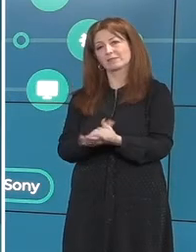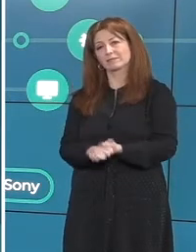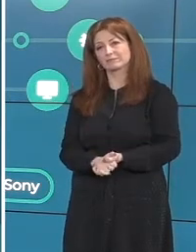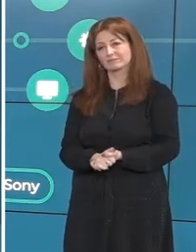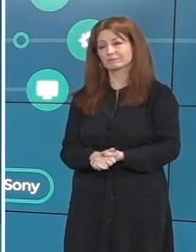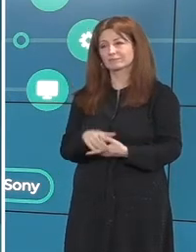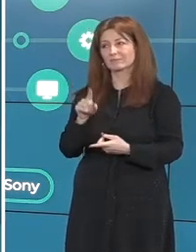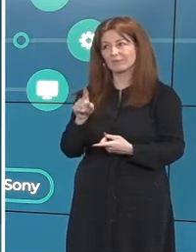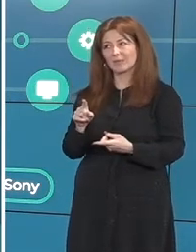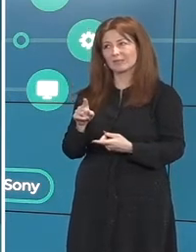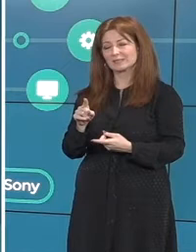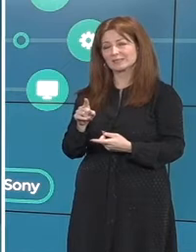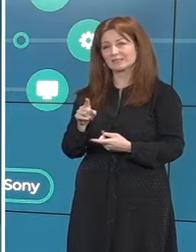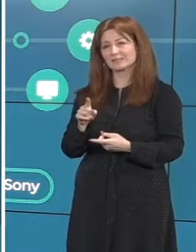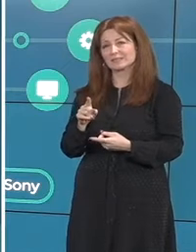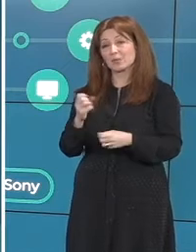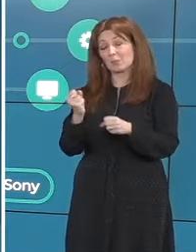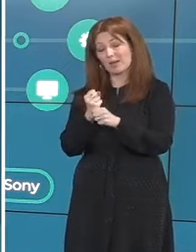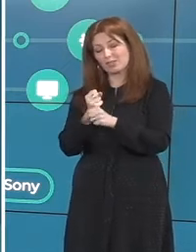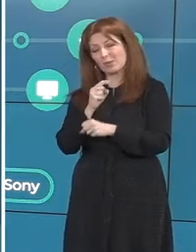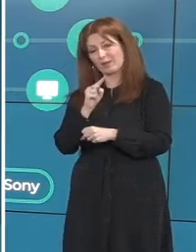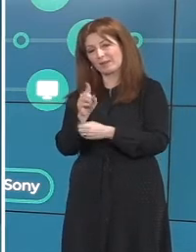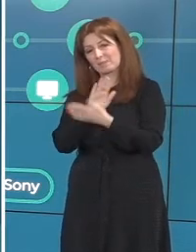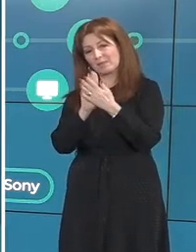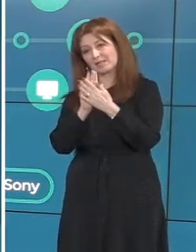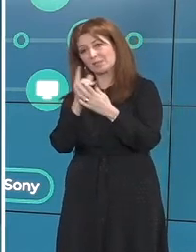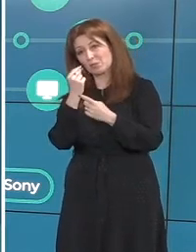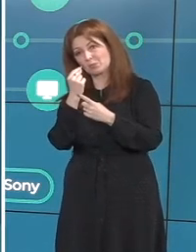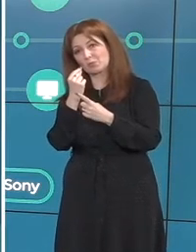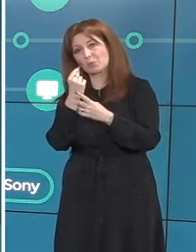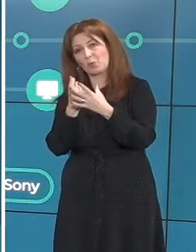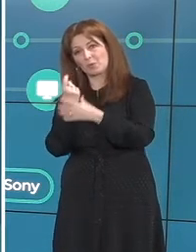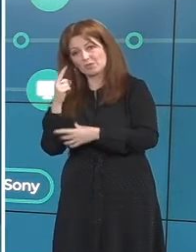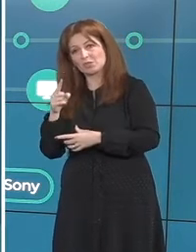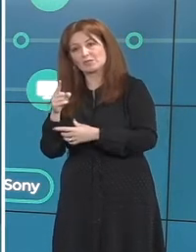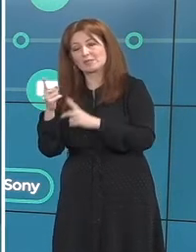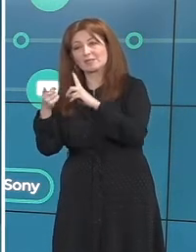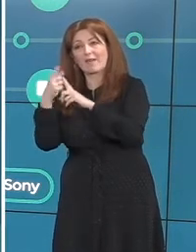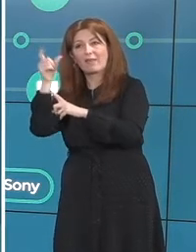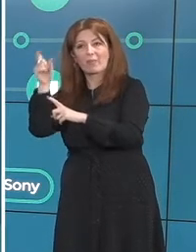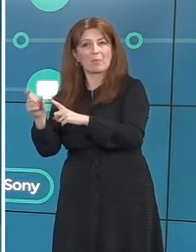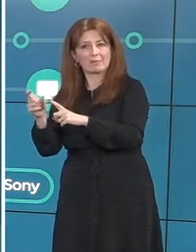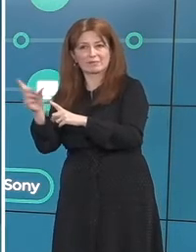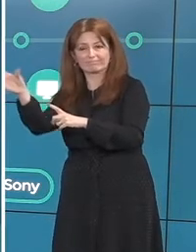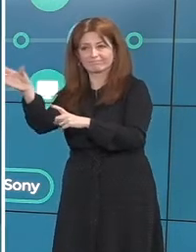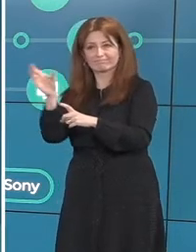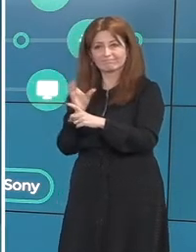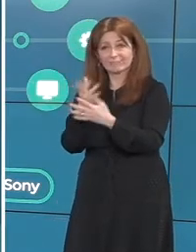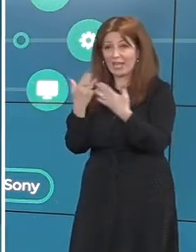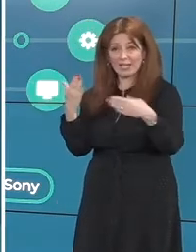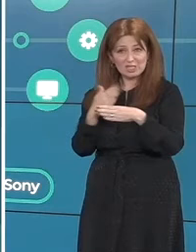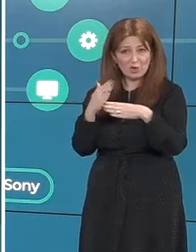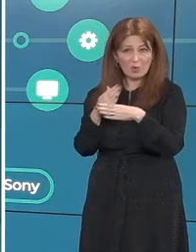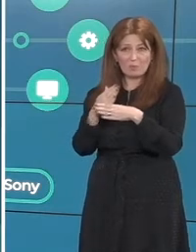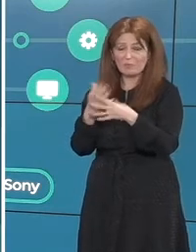by doing that, you then open things up so that someone can be hired into any job, any division,